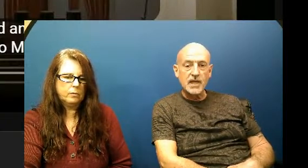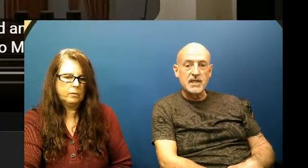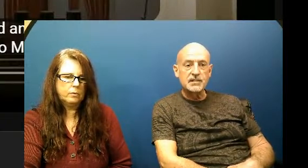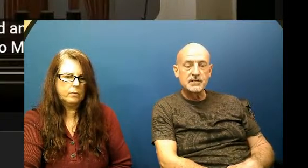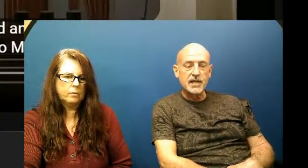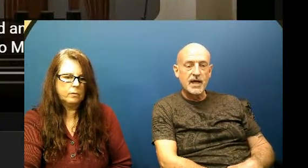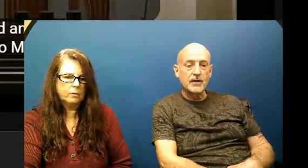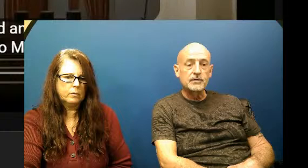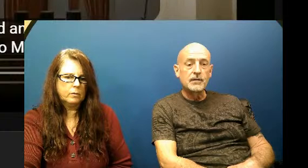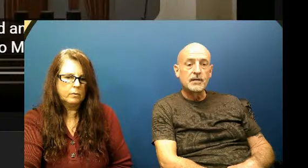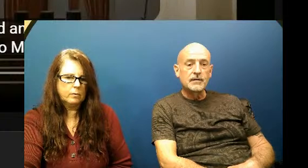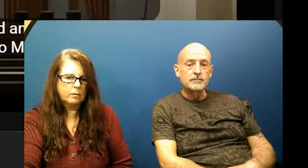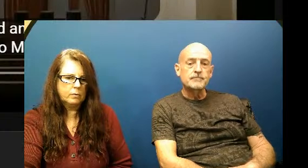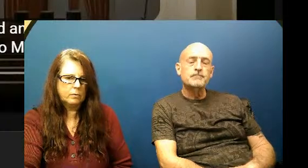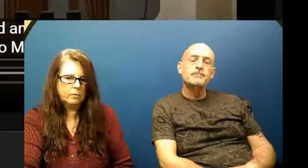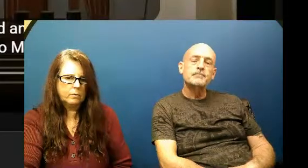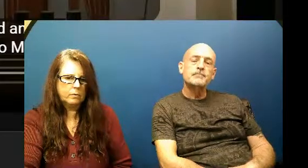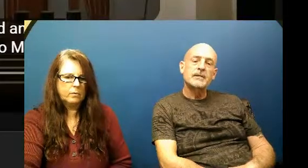constantly, day in and day out.